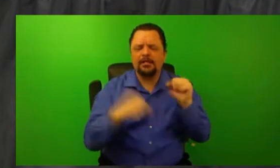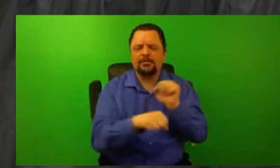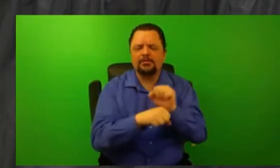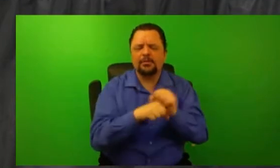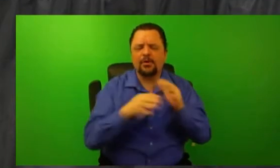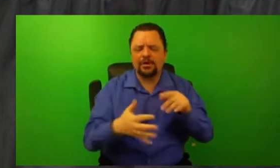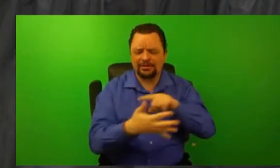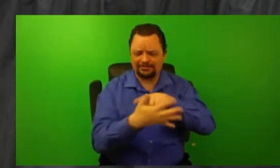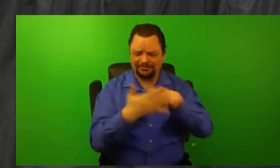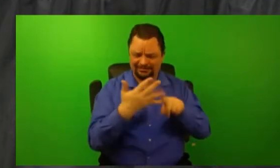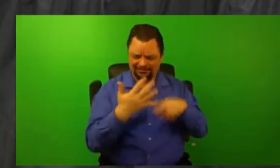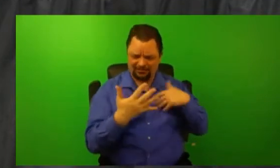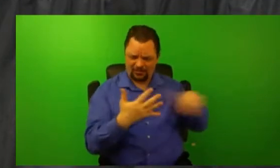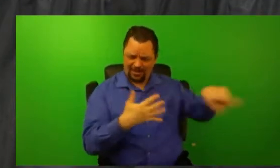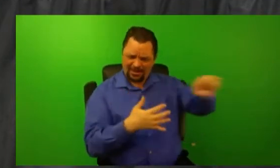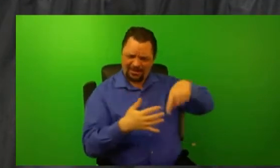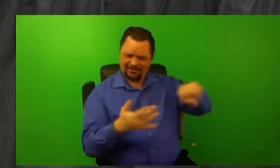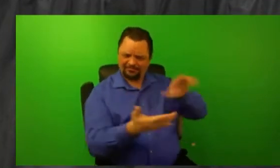our community.